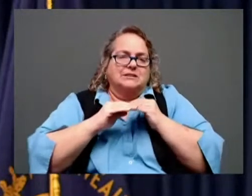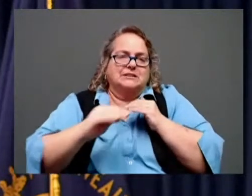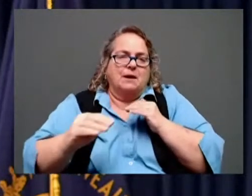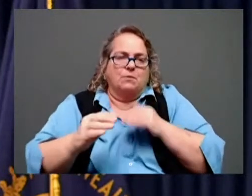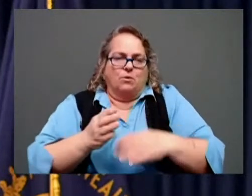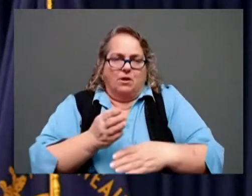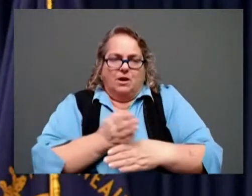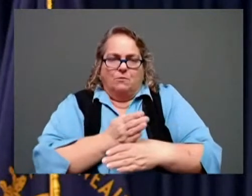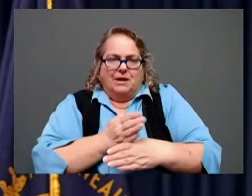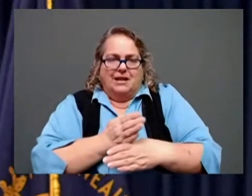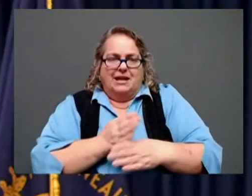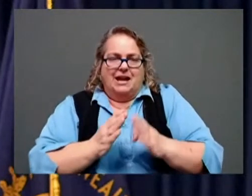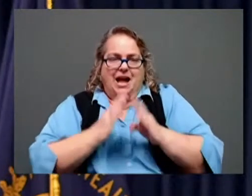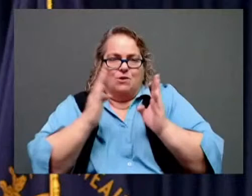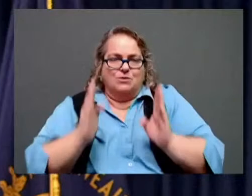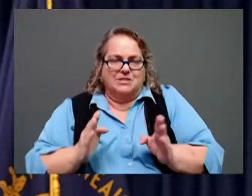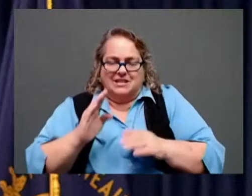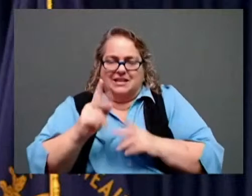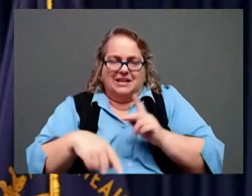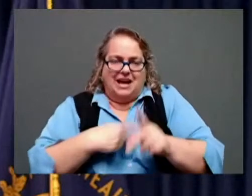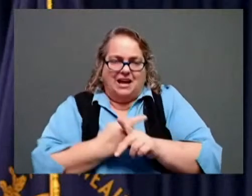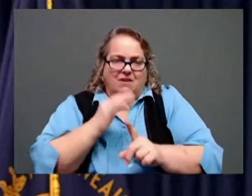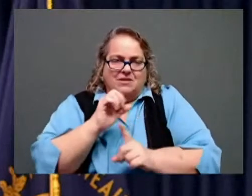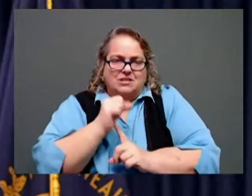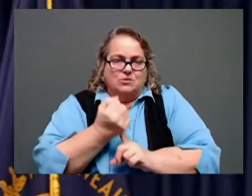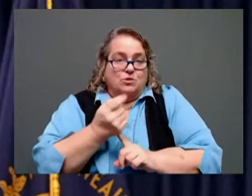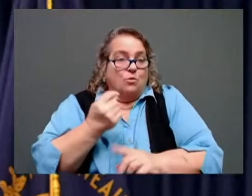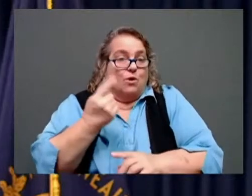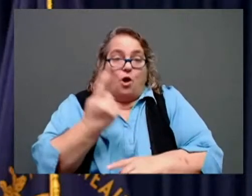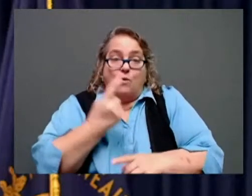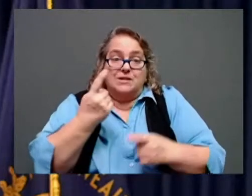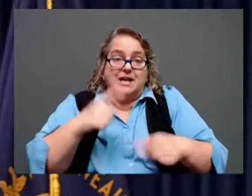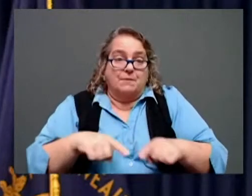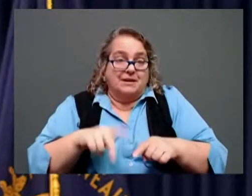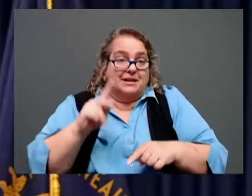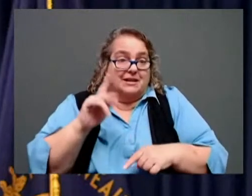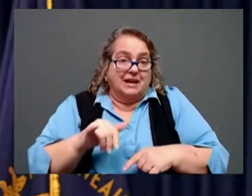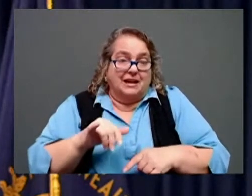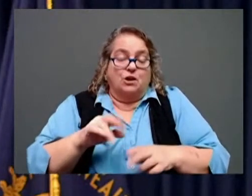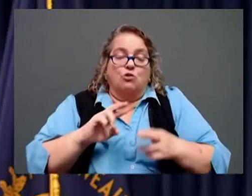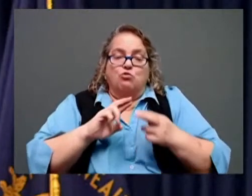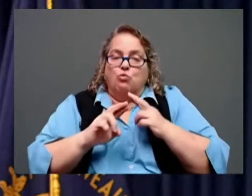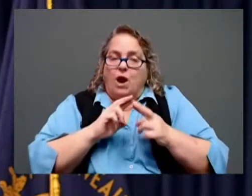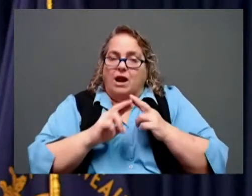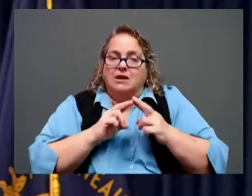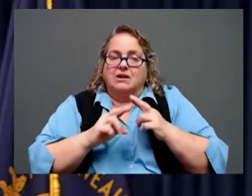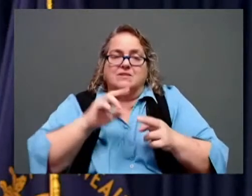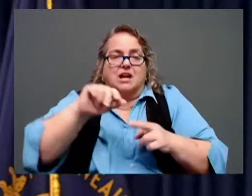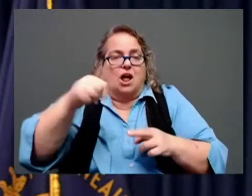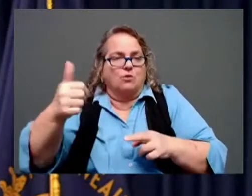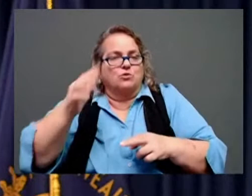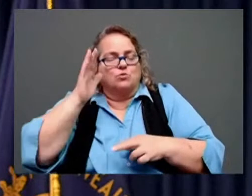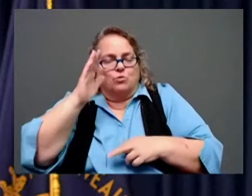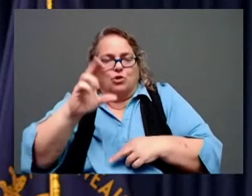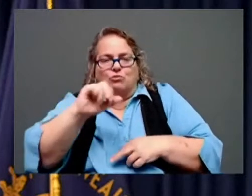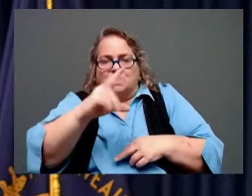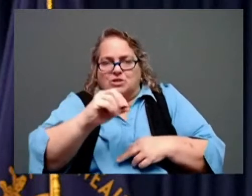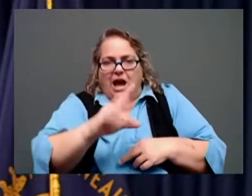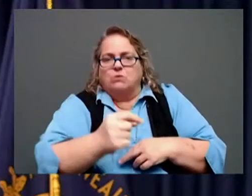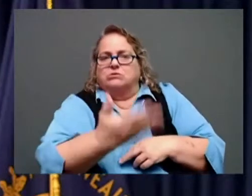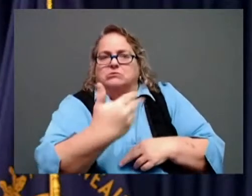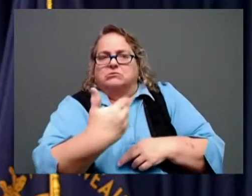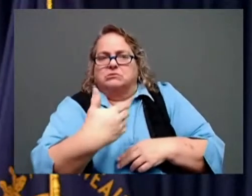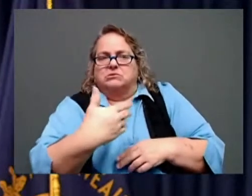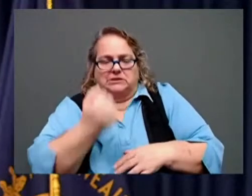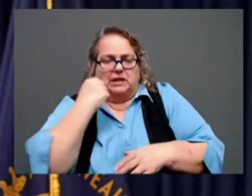housing type situation. Now, what always happens in Kentucky is relatives and others reach out and take people in. And